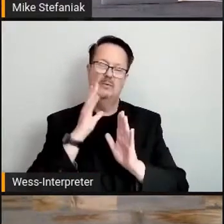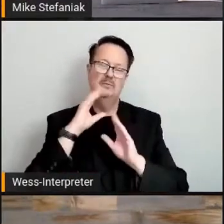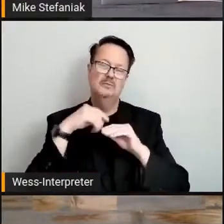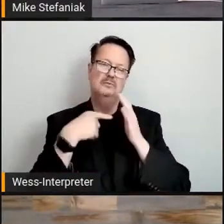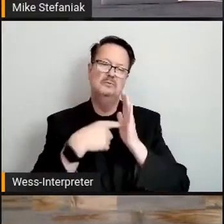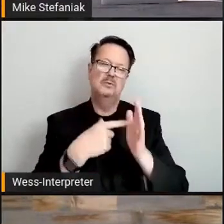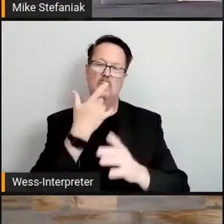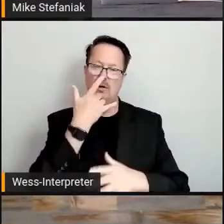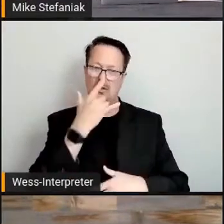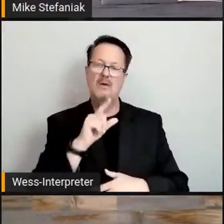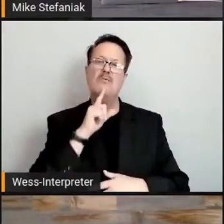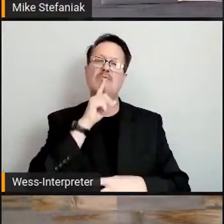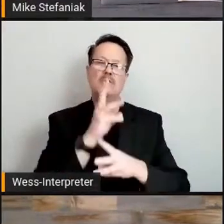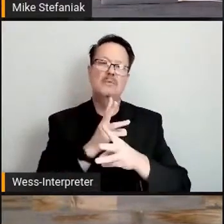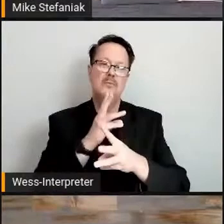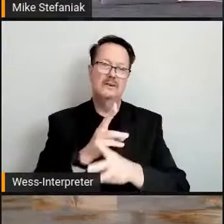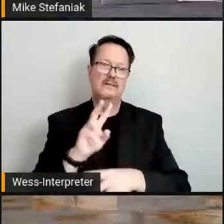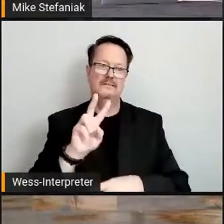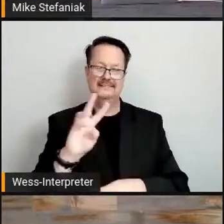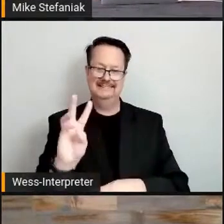v6 scenario.